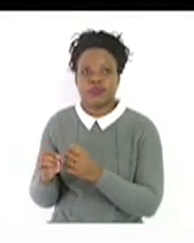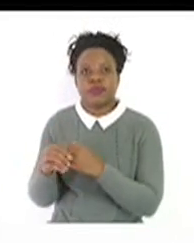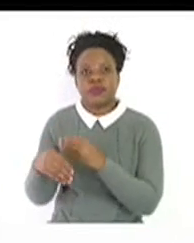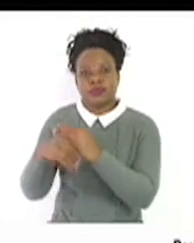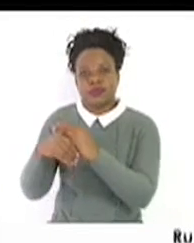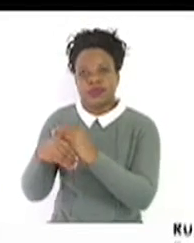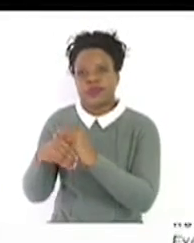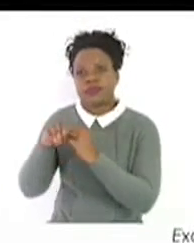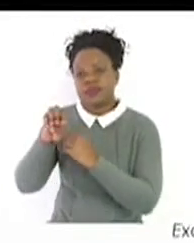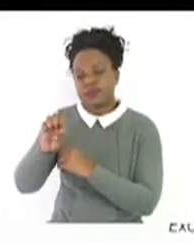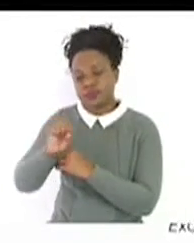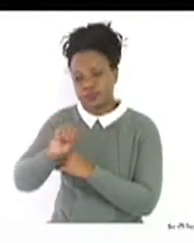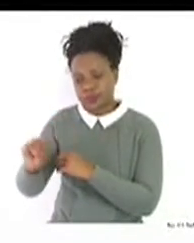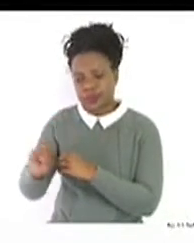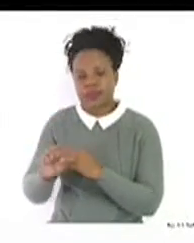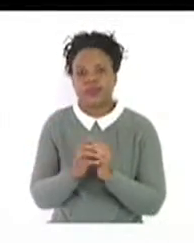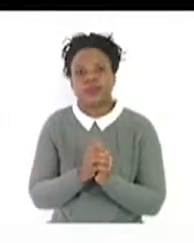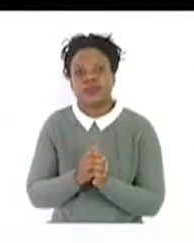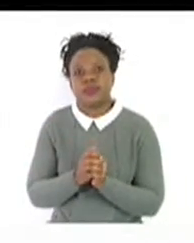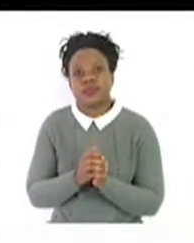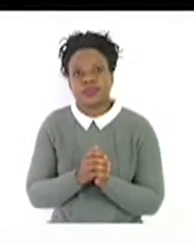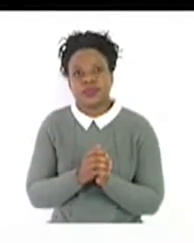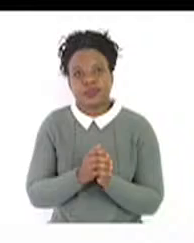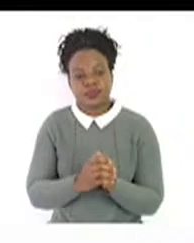Rule number three,